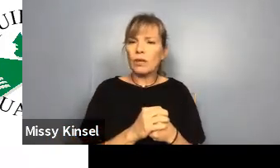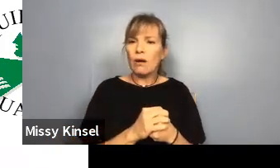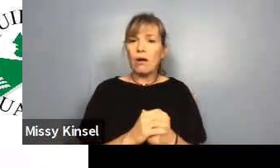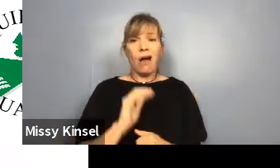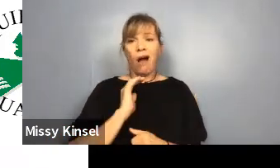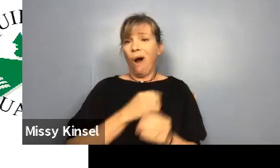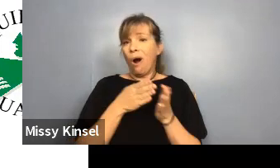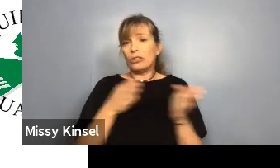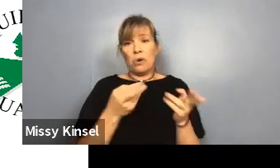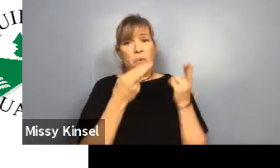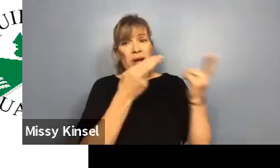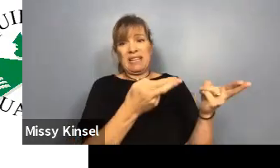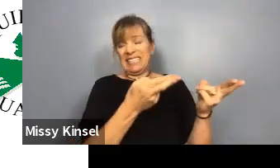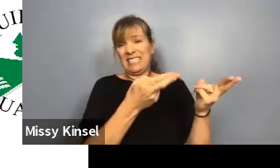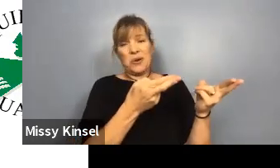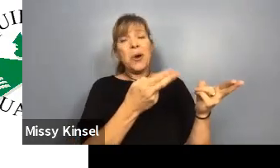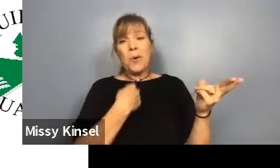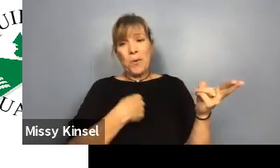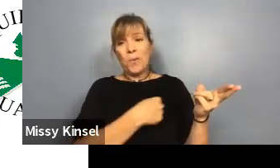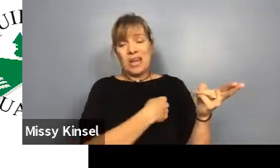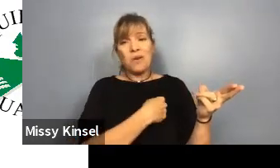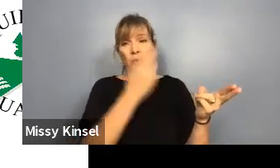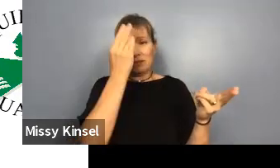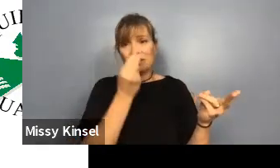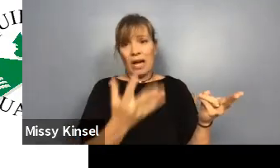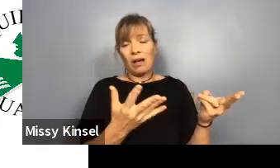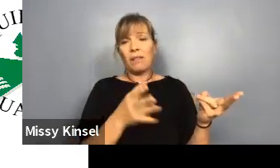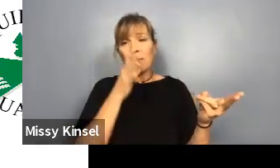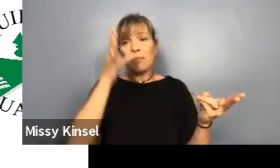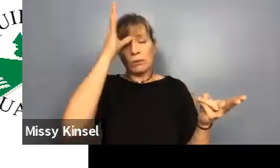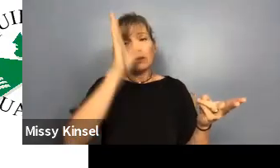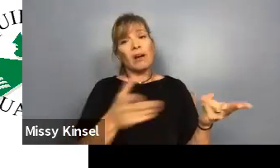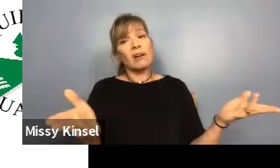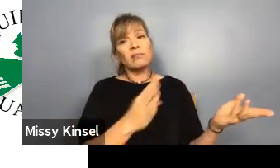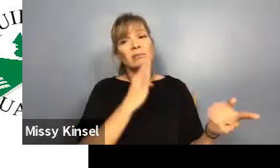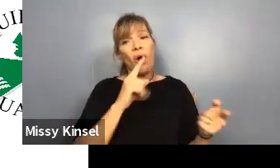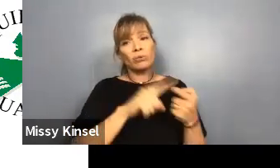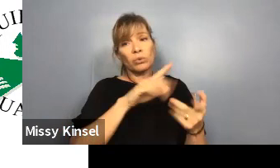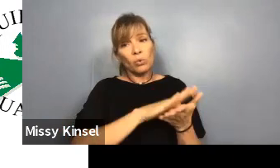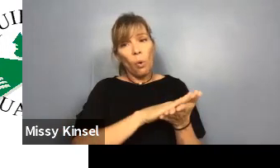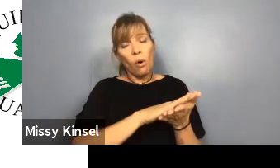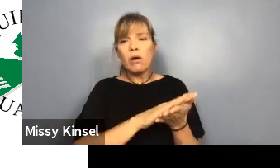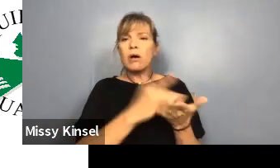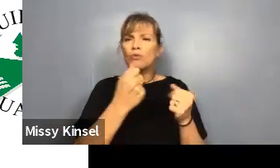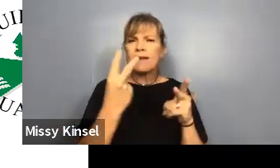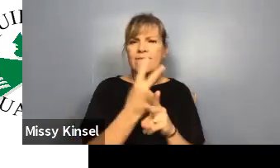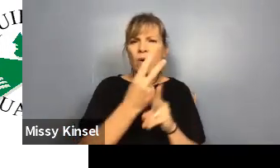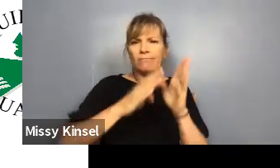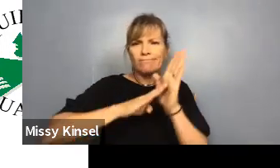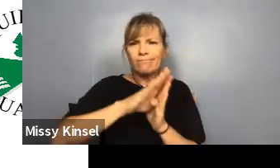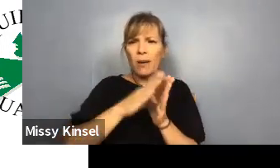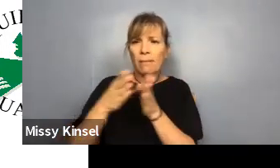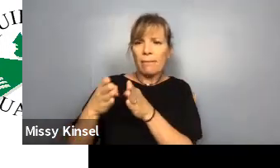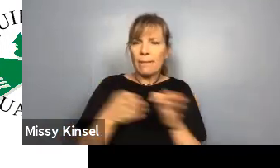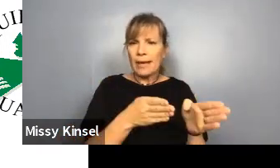Our general recommendation, again, is going to be talk to the school, try to come up with a plan